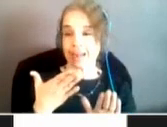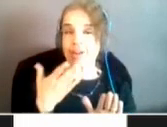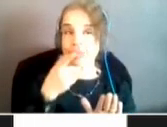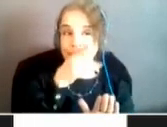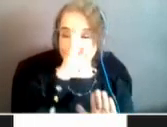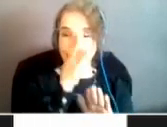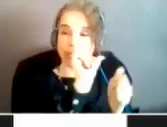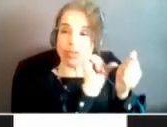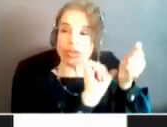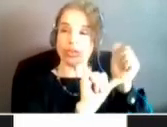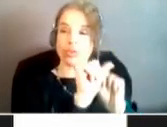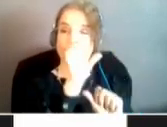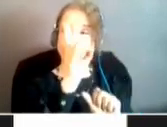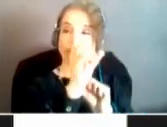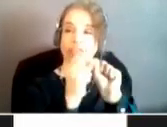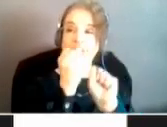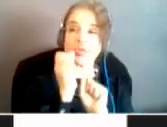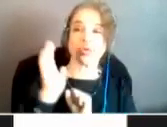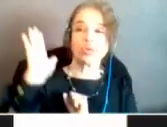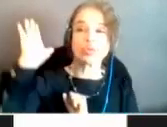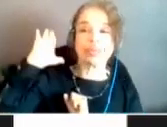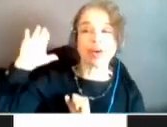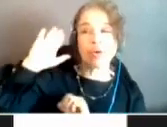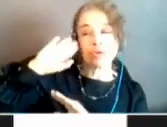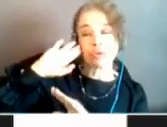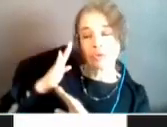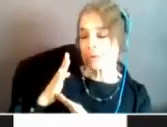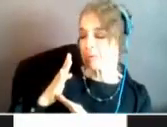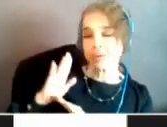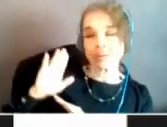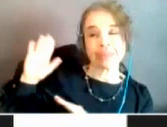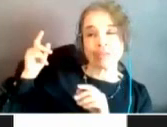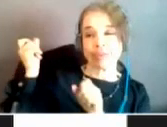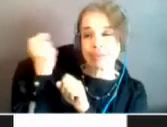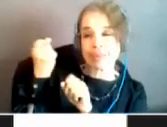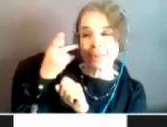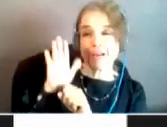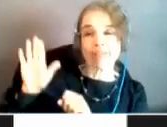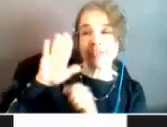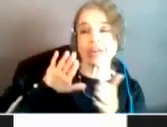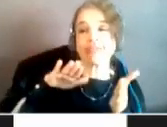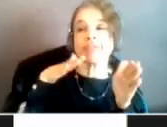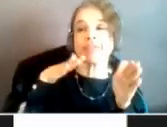suicide death 7 years ago, and it was his anniversary of his death.